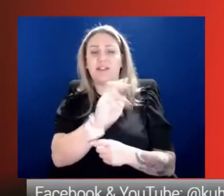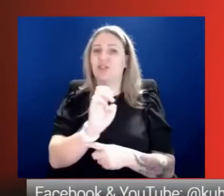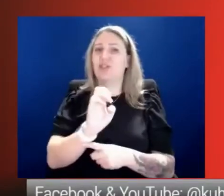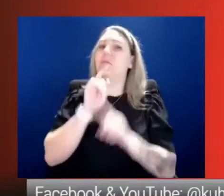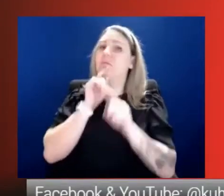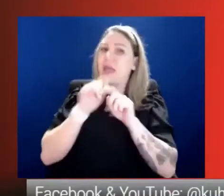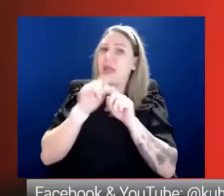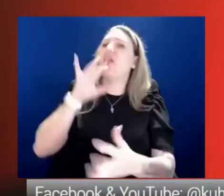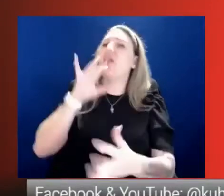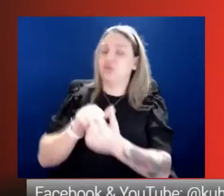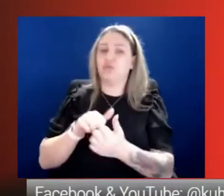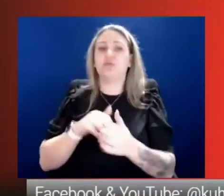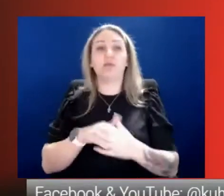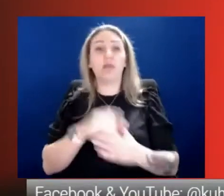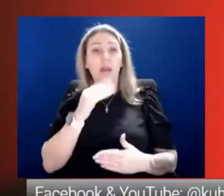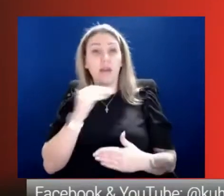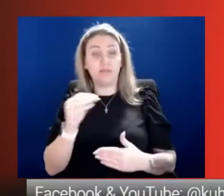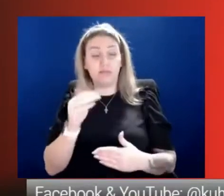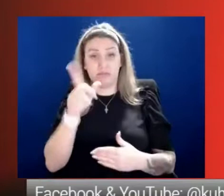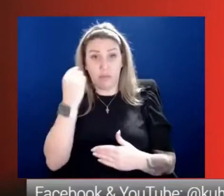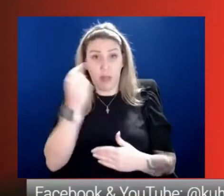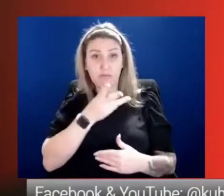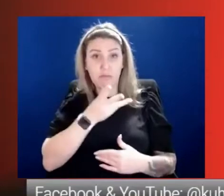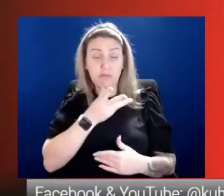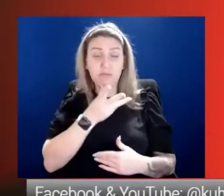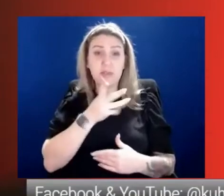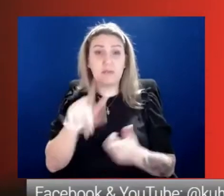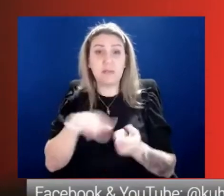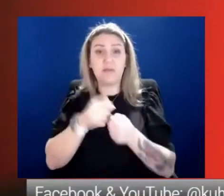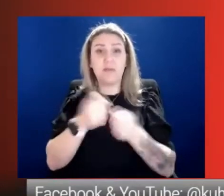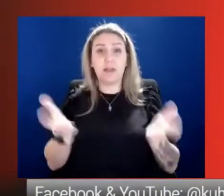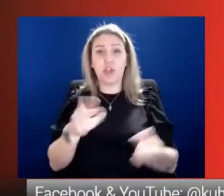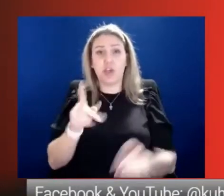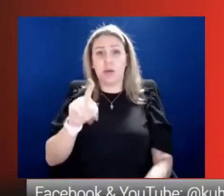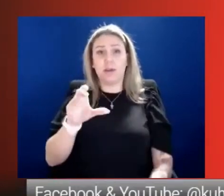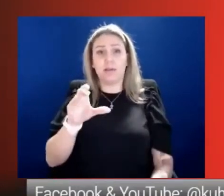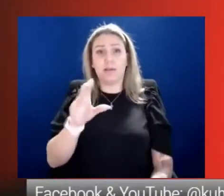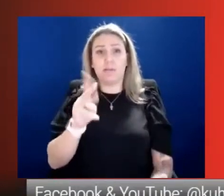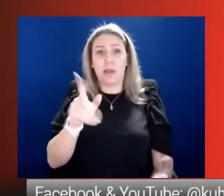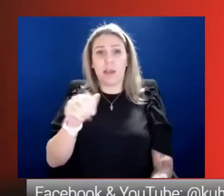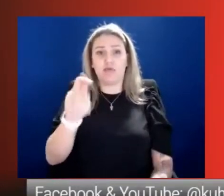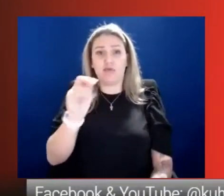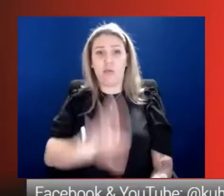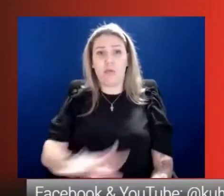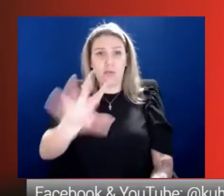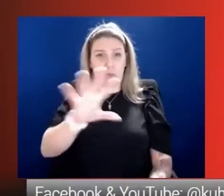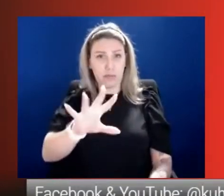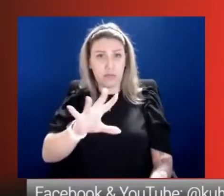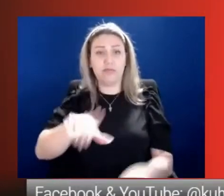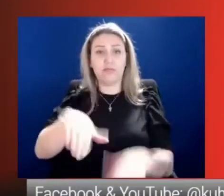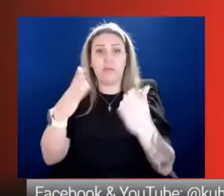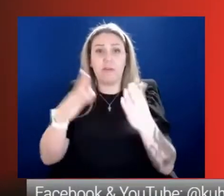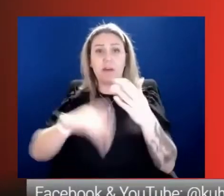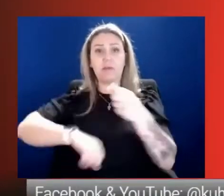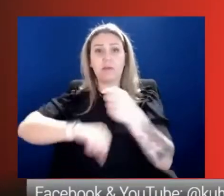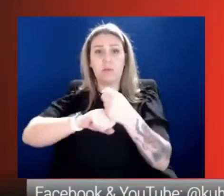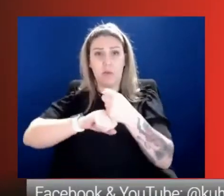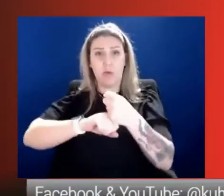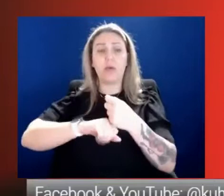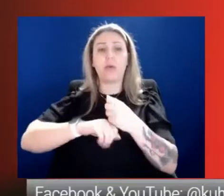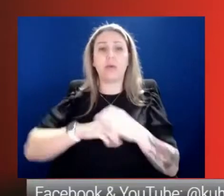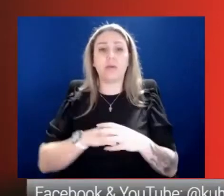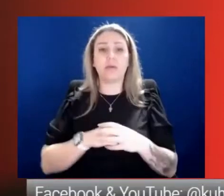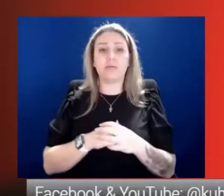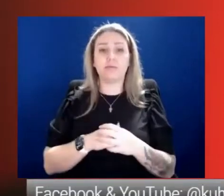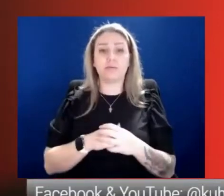in particular, in the Kansas City metro area to provide that support that